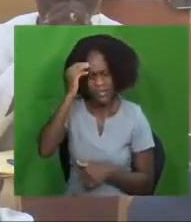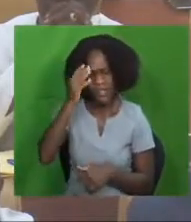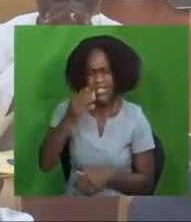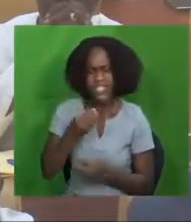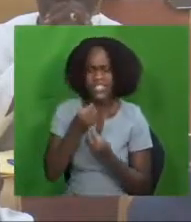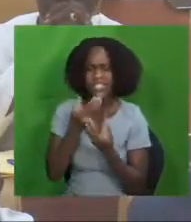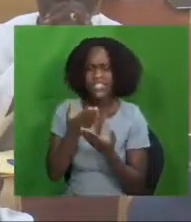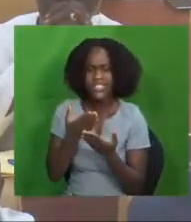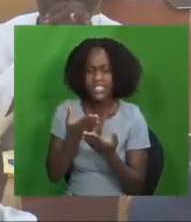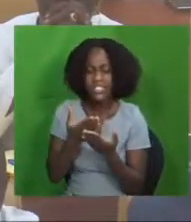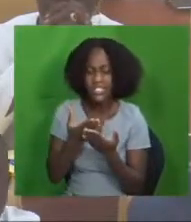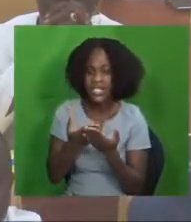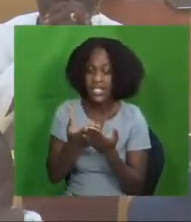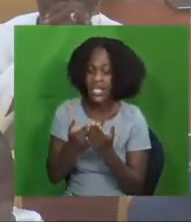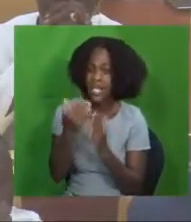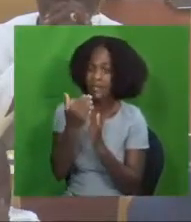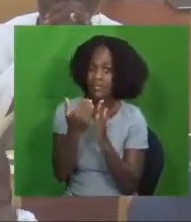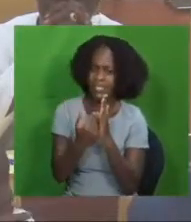20%.